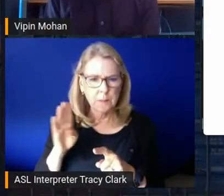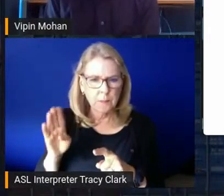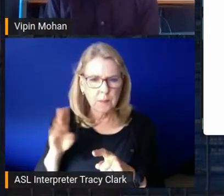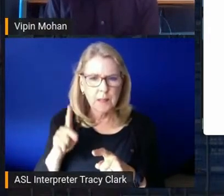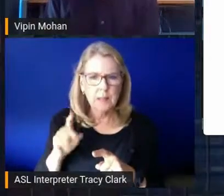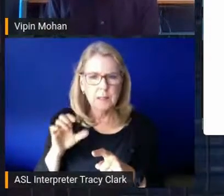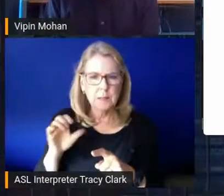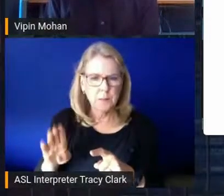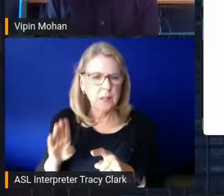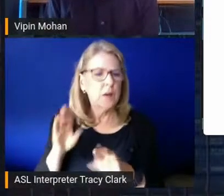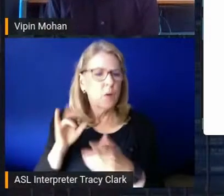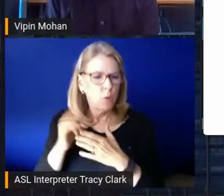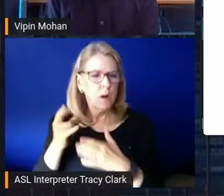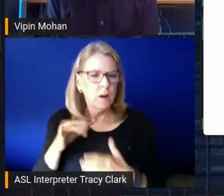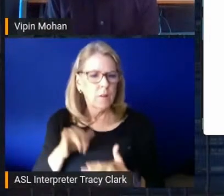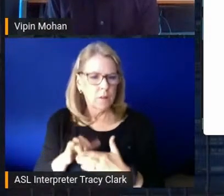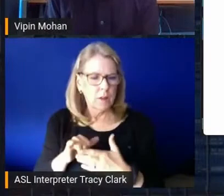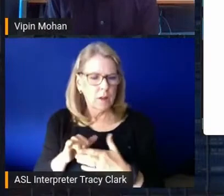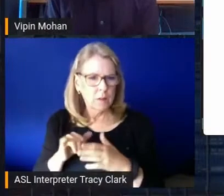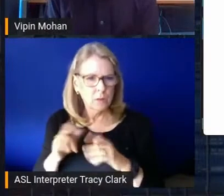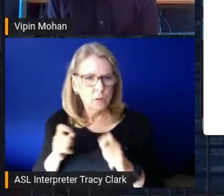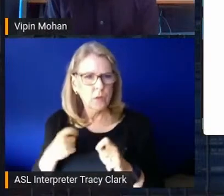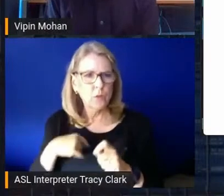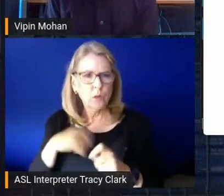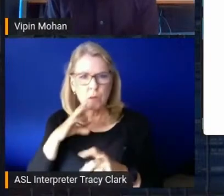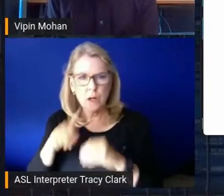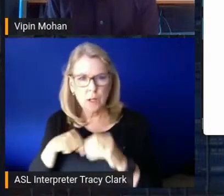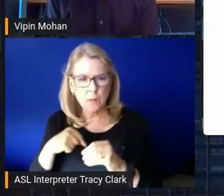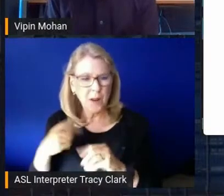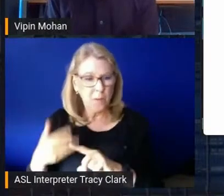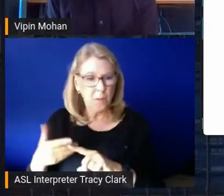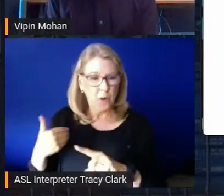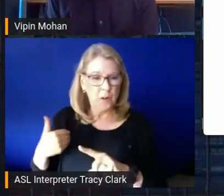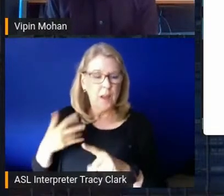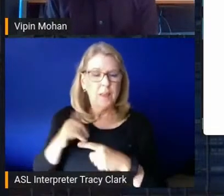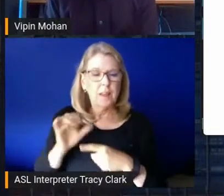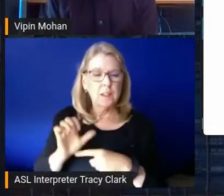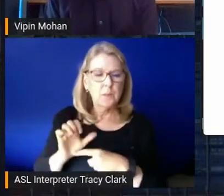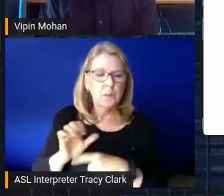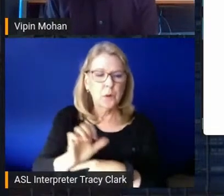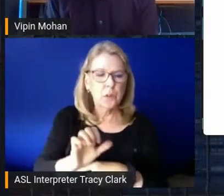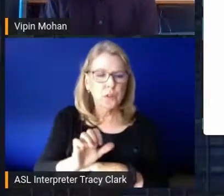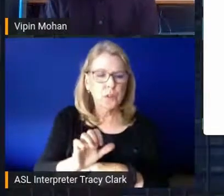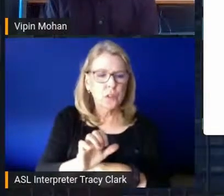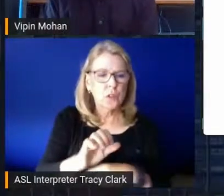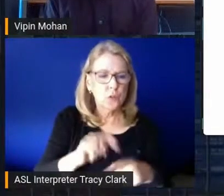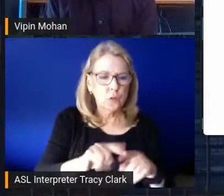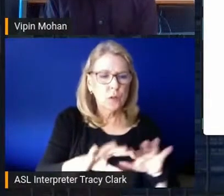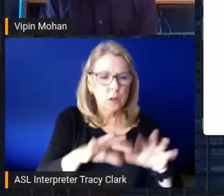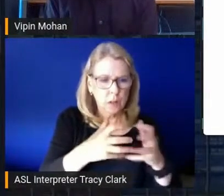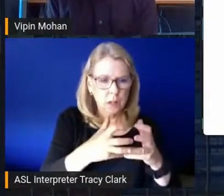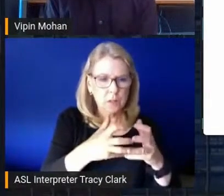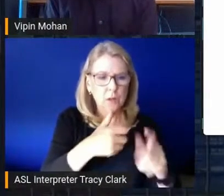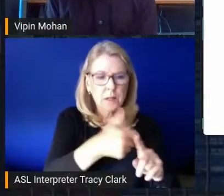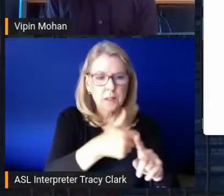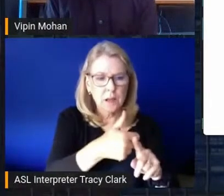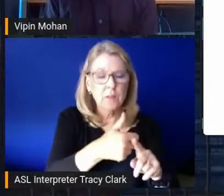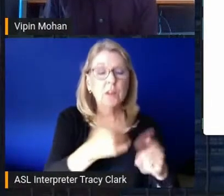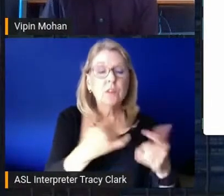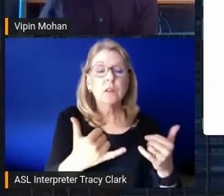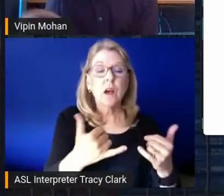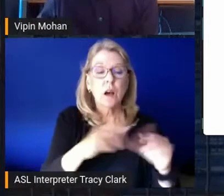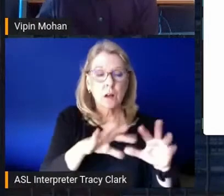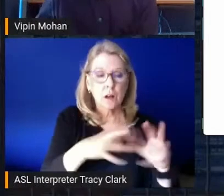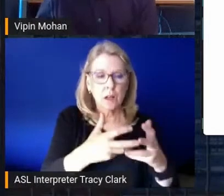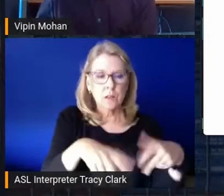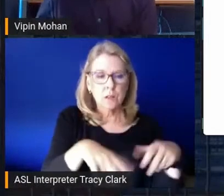earlier, which gets pushed and applied on the cluster itself so that the cluster could manage it on its own.